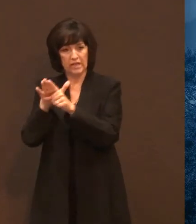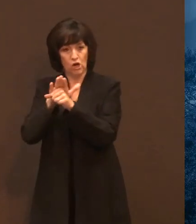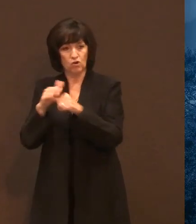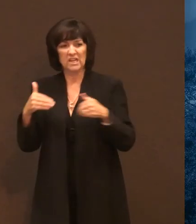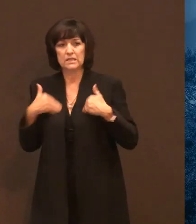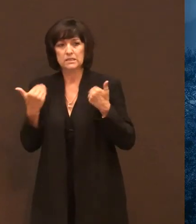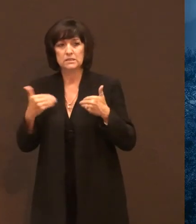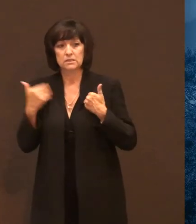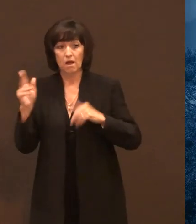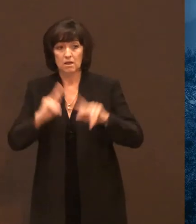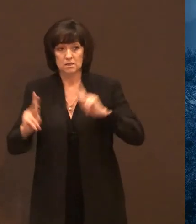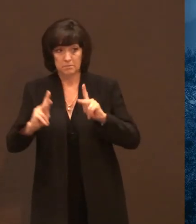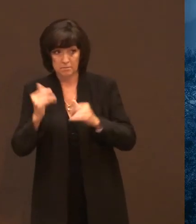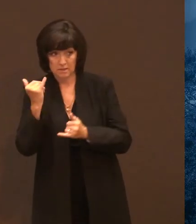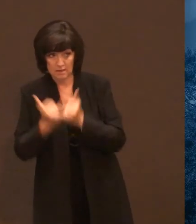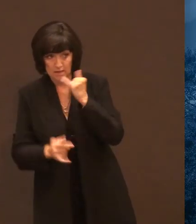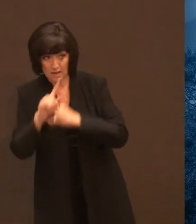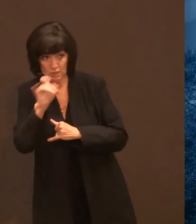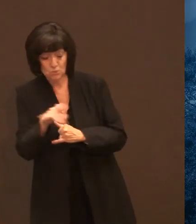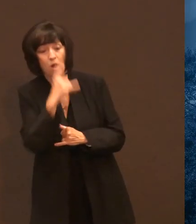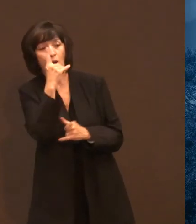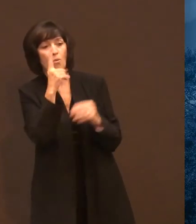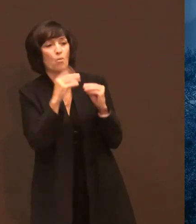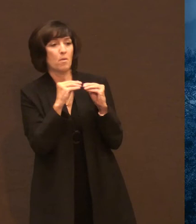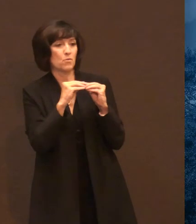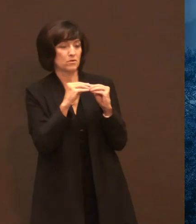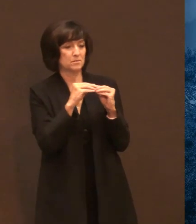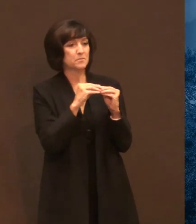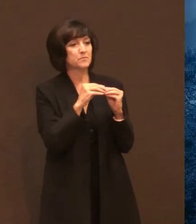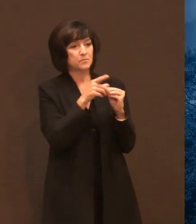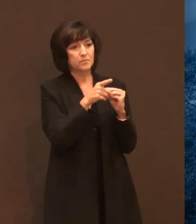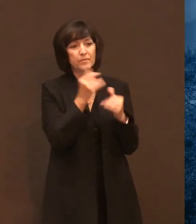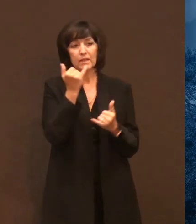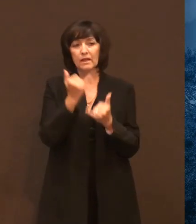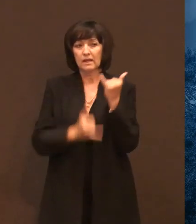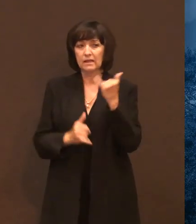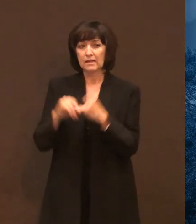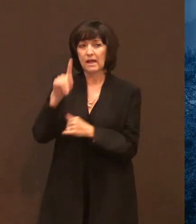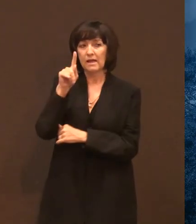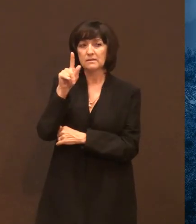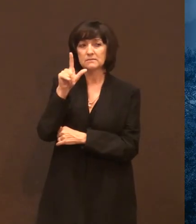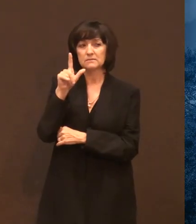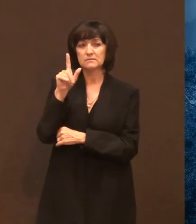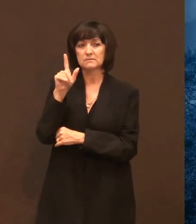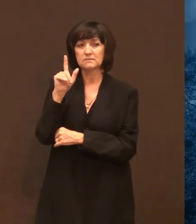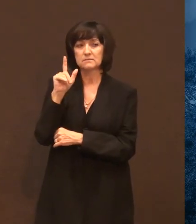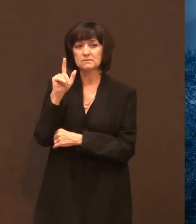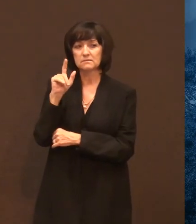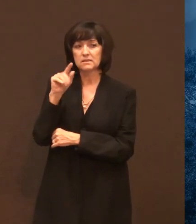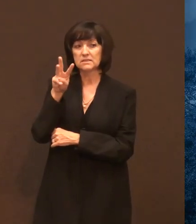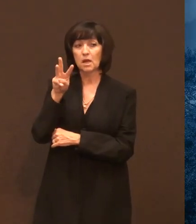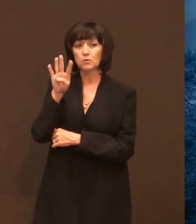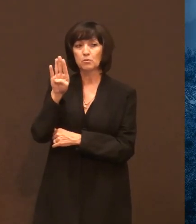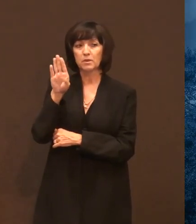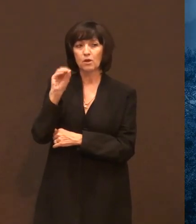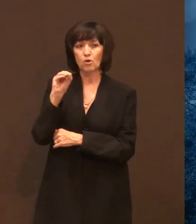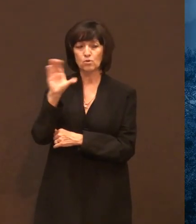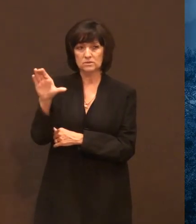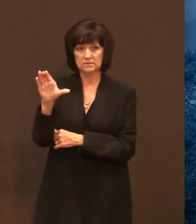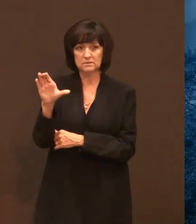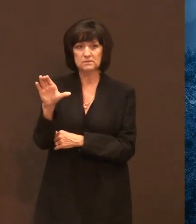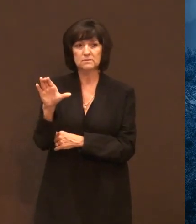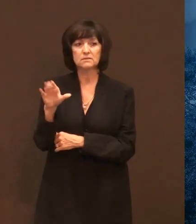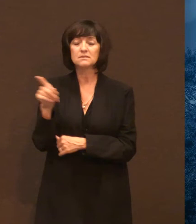So is that the last question? Just one more. One more question. The last one's from Tom Lehman at WBOC. Some groups like the Wyoming Peach Festival